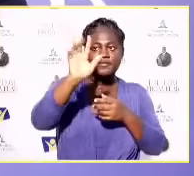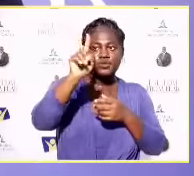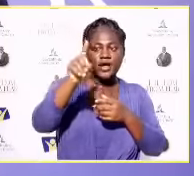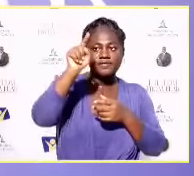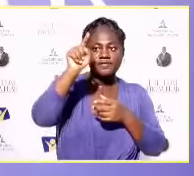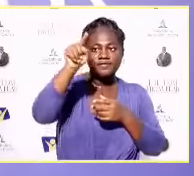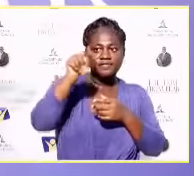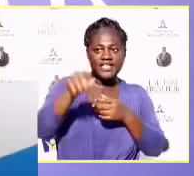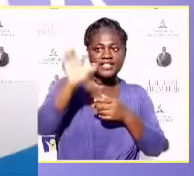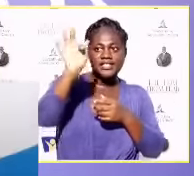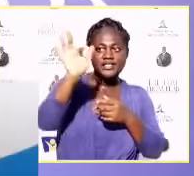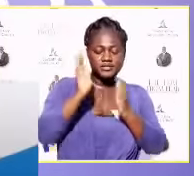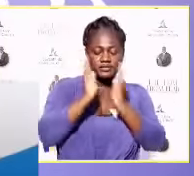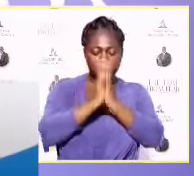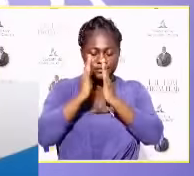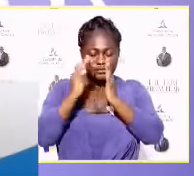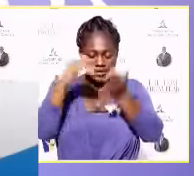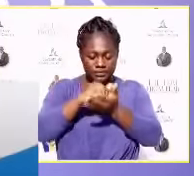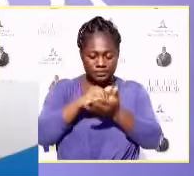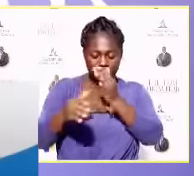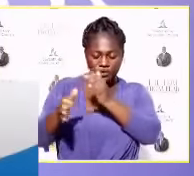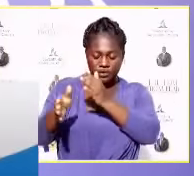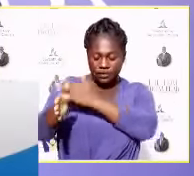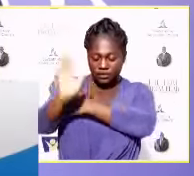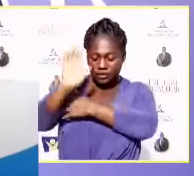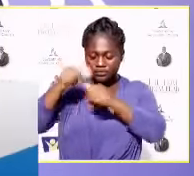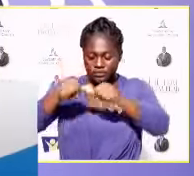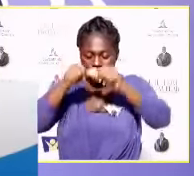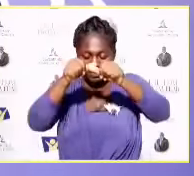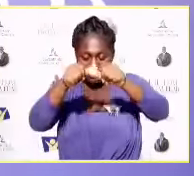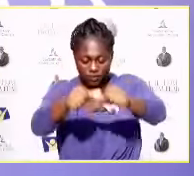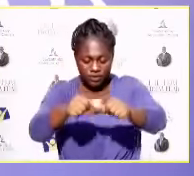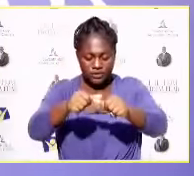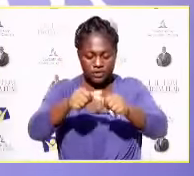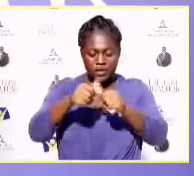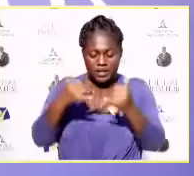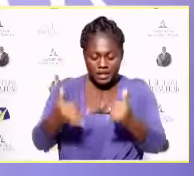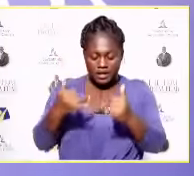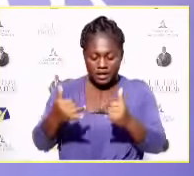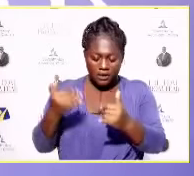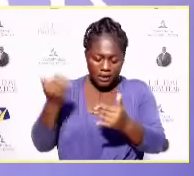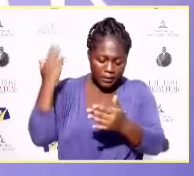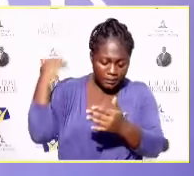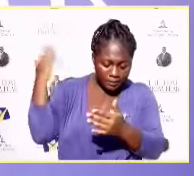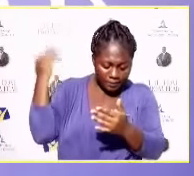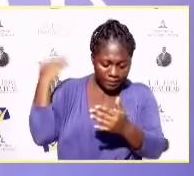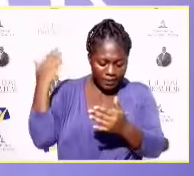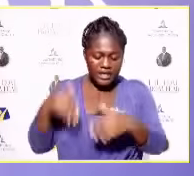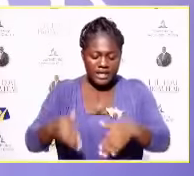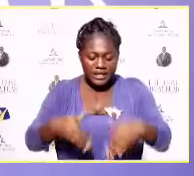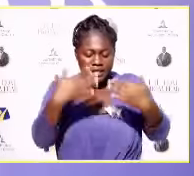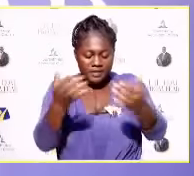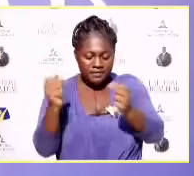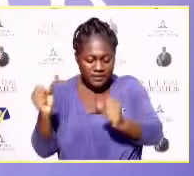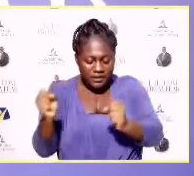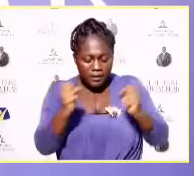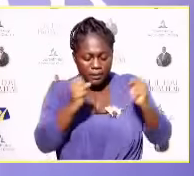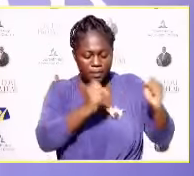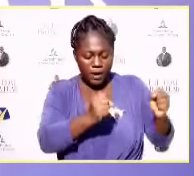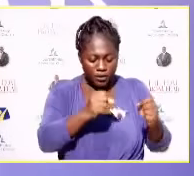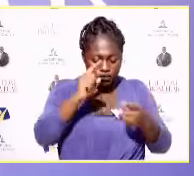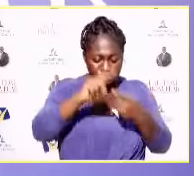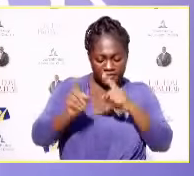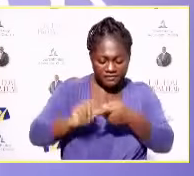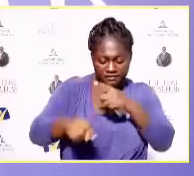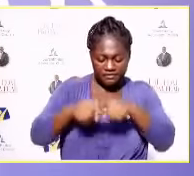Let me pray again. Dear God, as I continue the subject then and now, give more power to my friends and to me, and